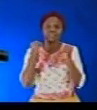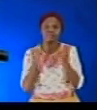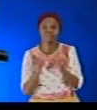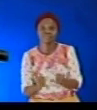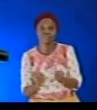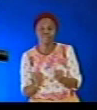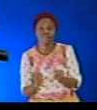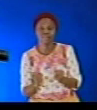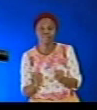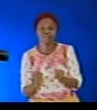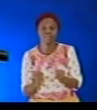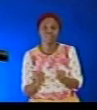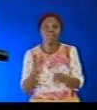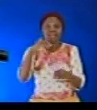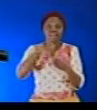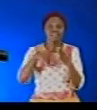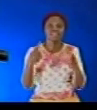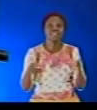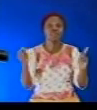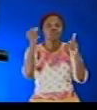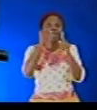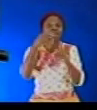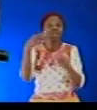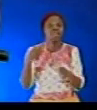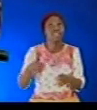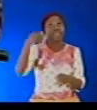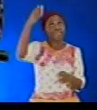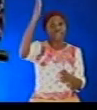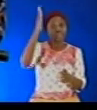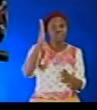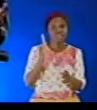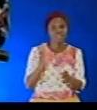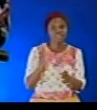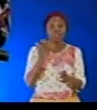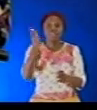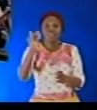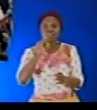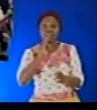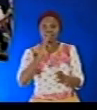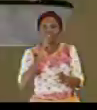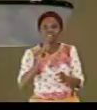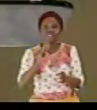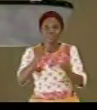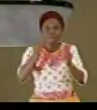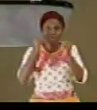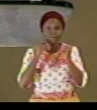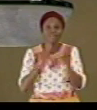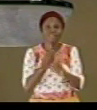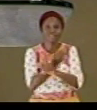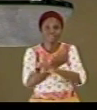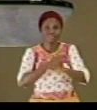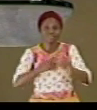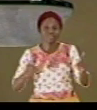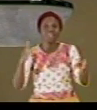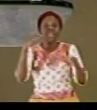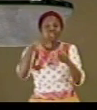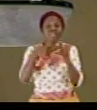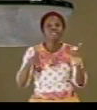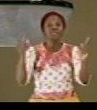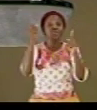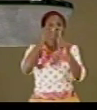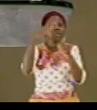is power. In the word of God, there is deliverance. In the word